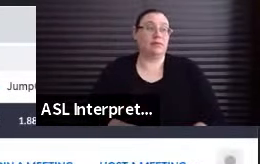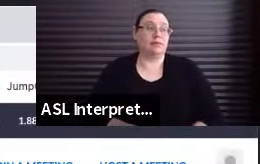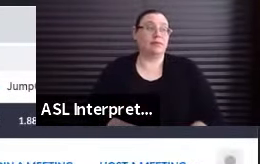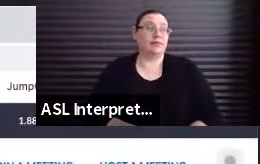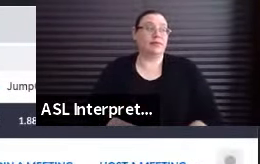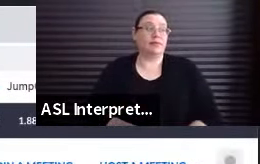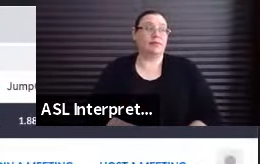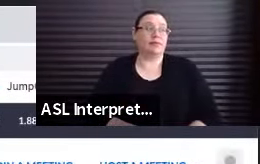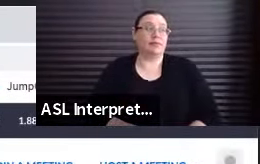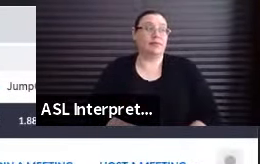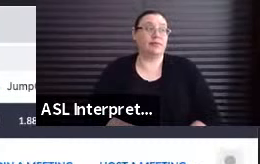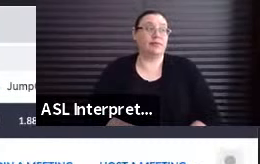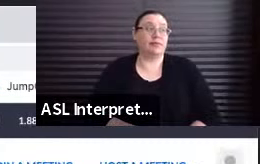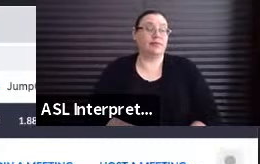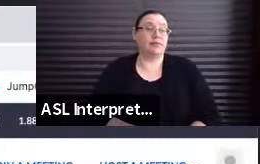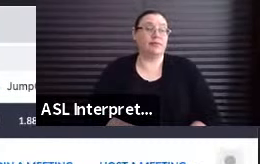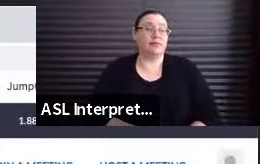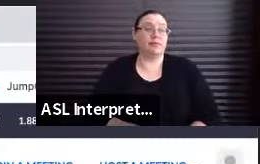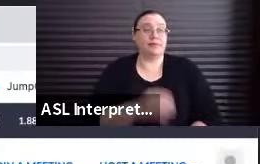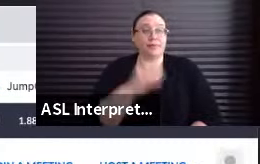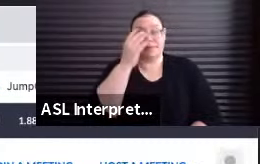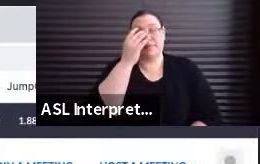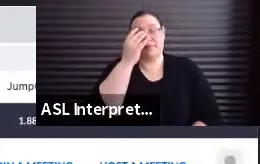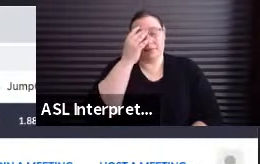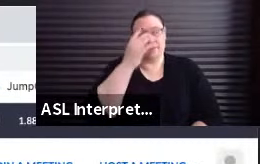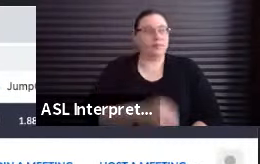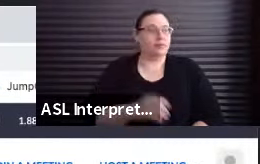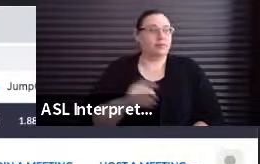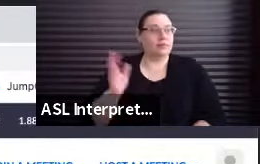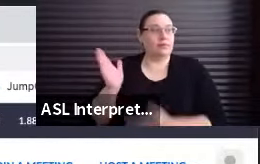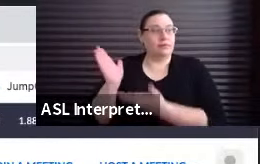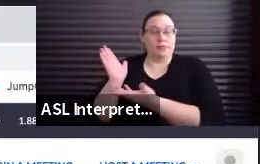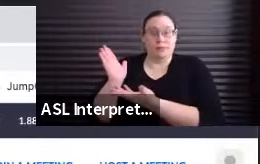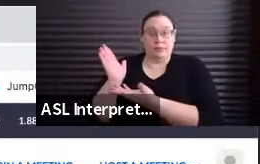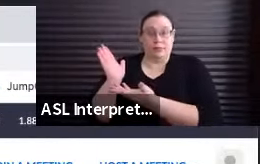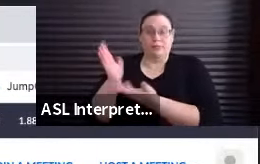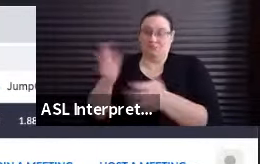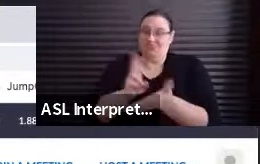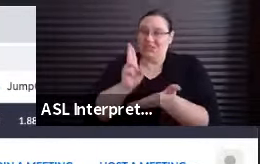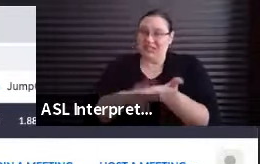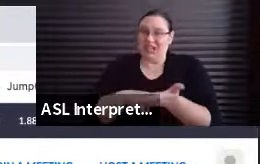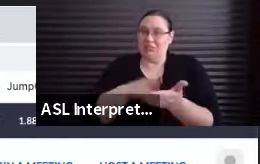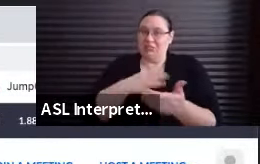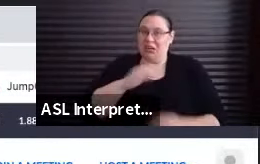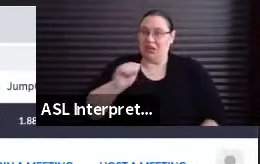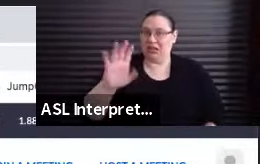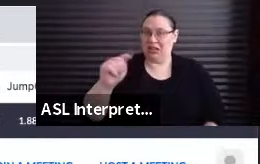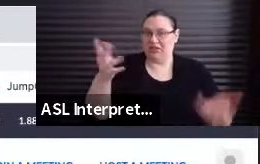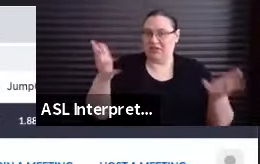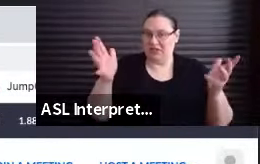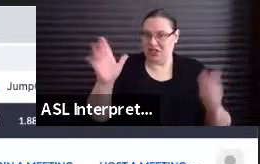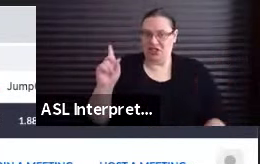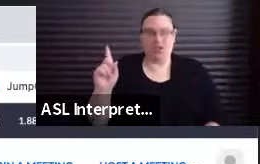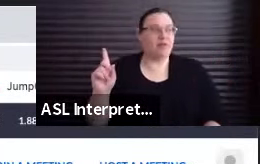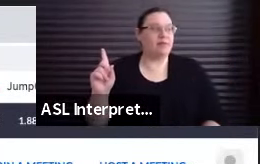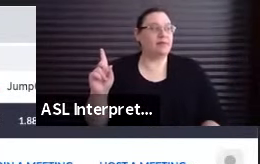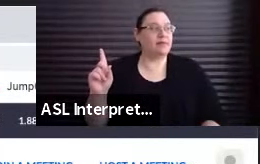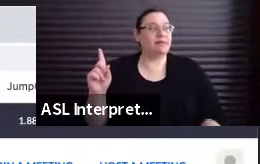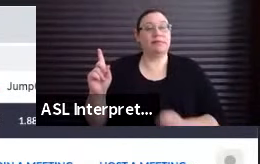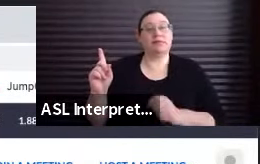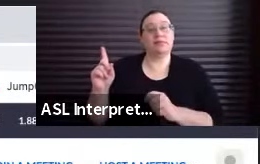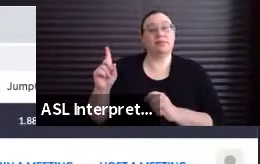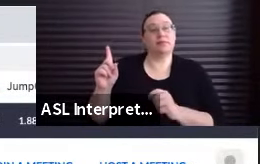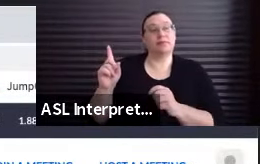to an account. And you see I'm now signed in to my account. On the left-hand side, you